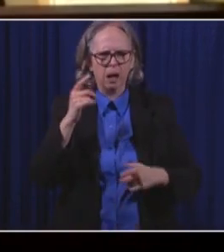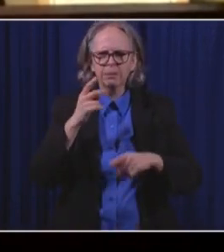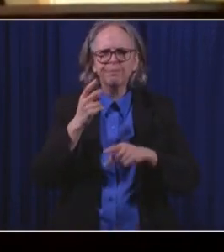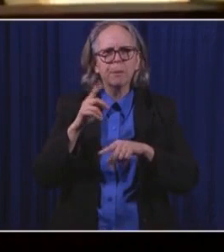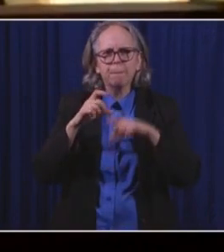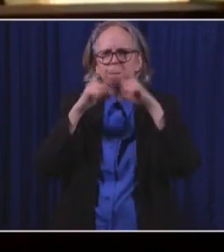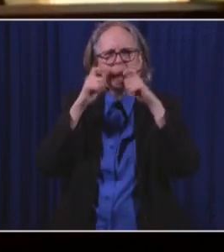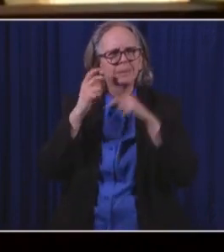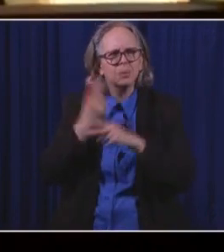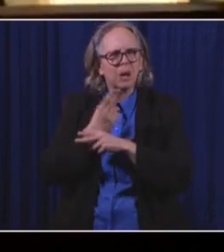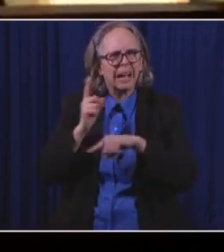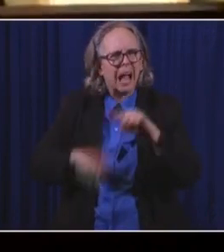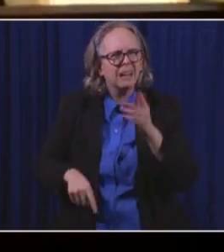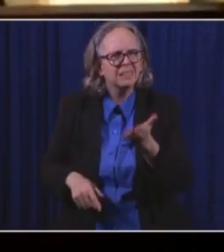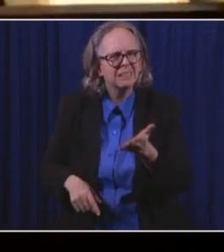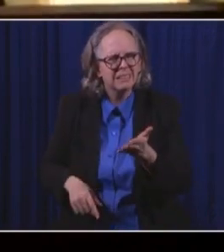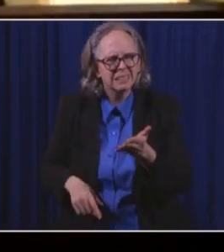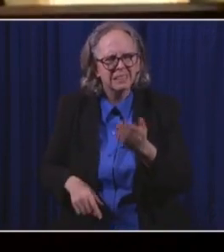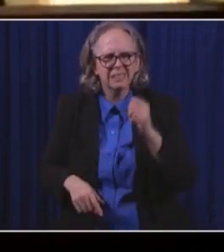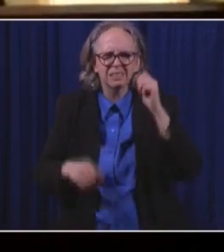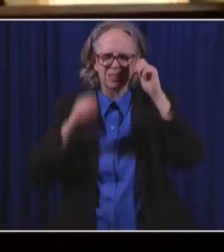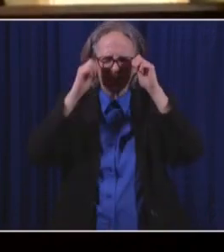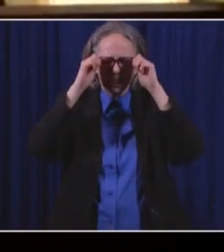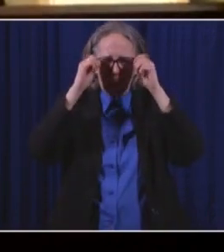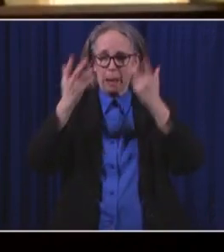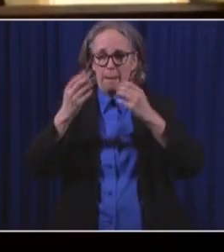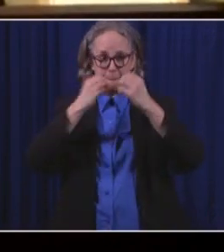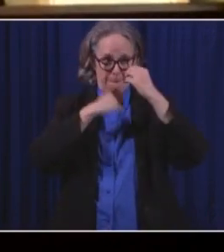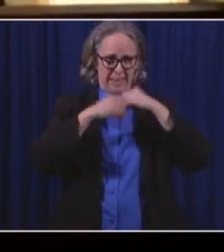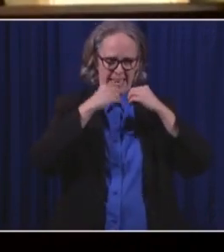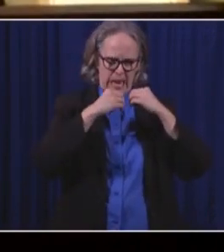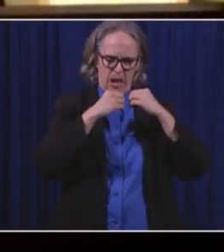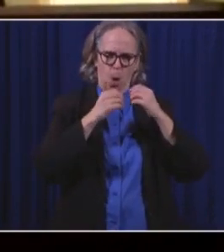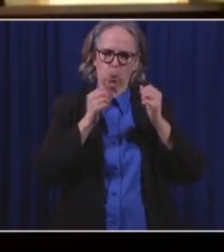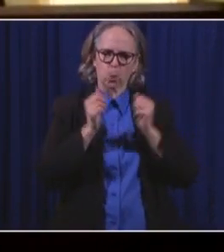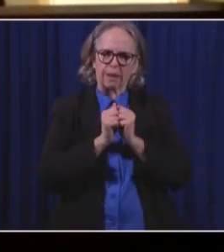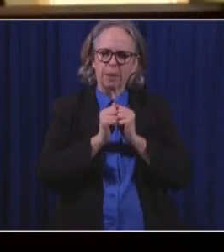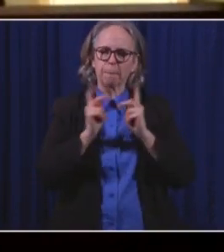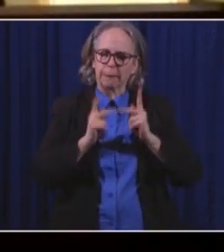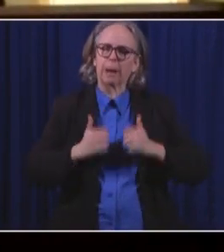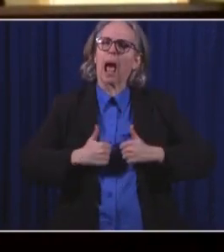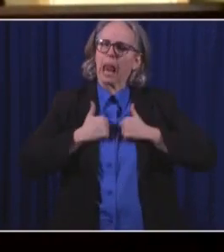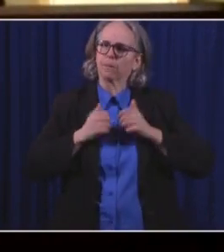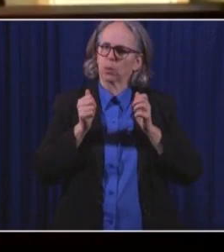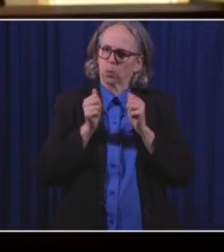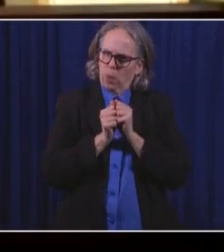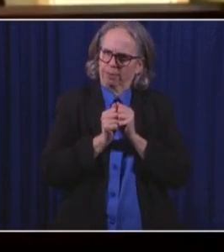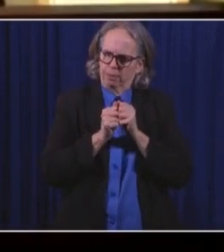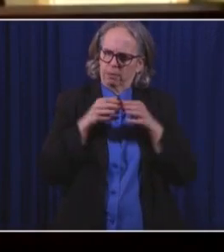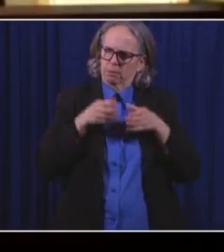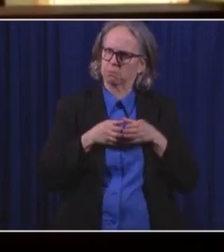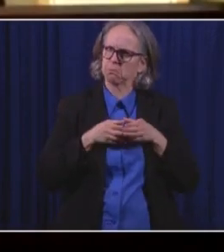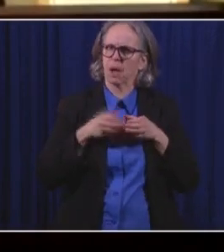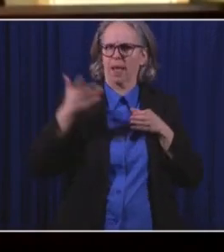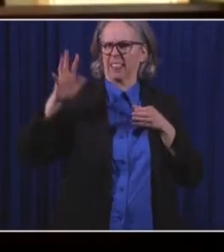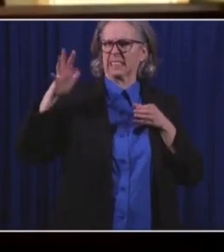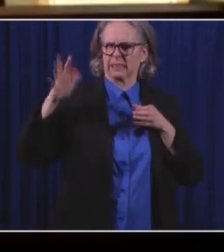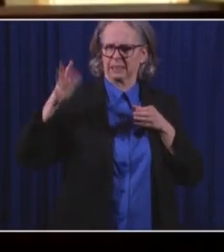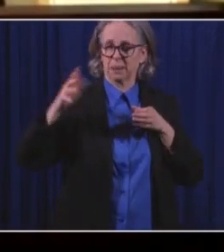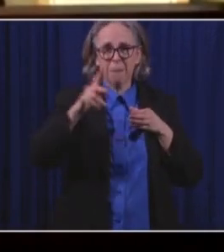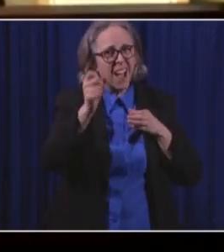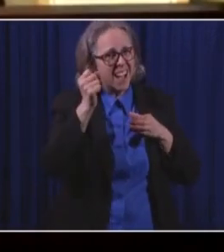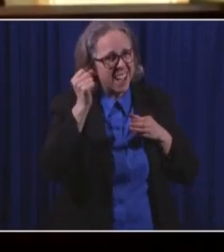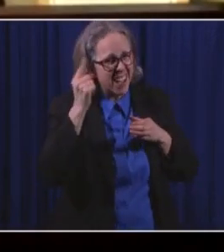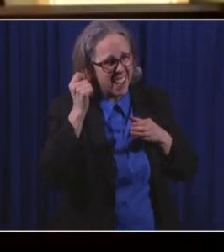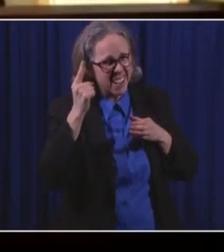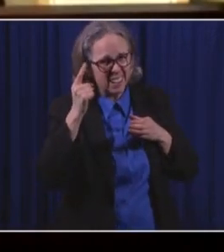limiting meals to those within your own household is safest. But I would like to recommend that if you do need to get meals out, that home